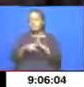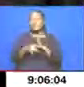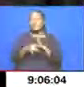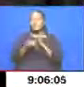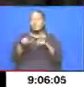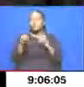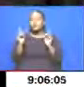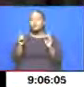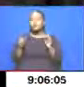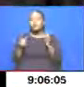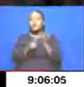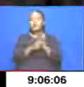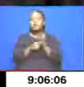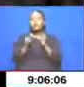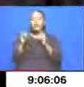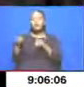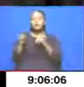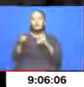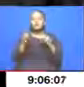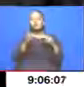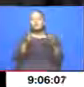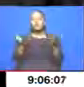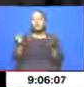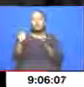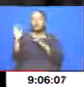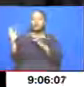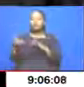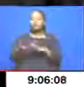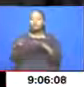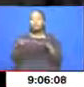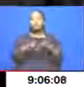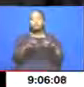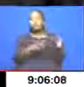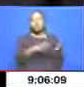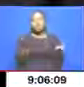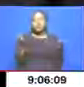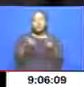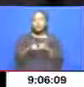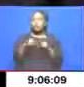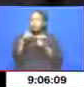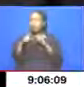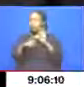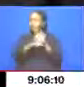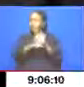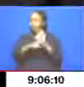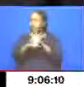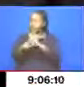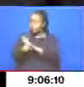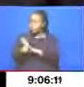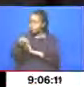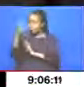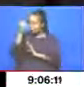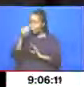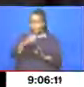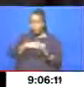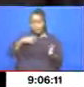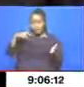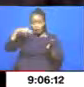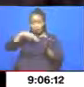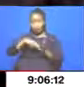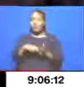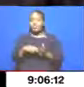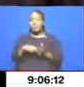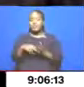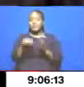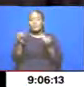jina. Nasema hao wamenifanya vibaya sana. That's why I'm going as a